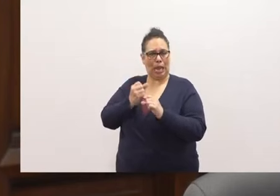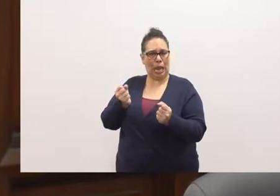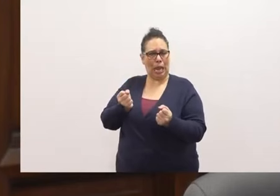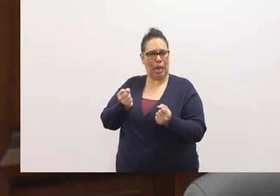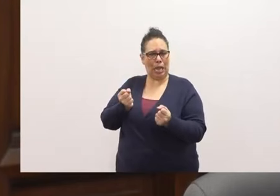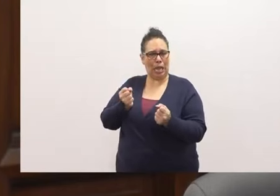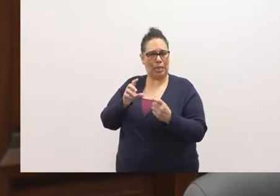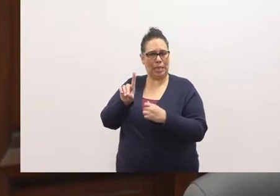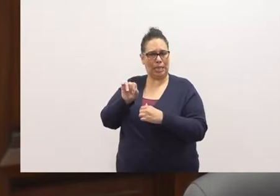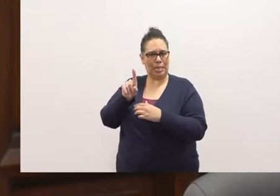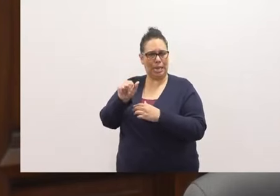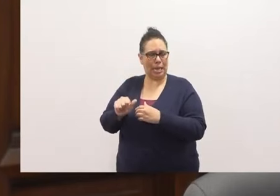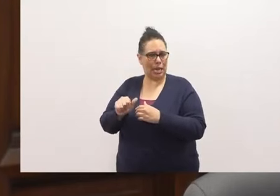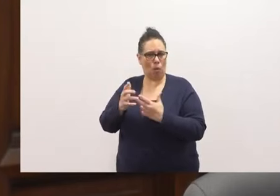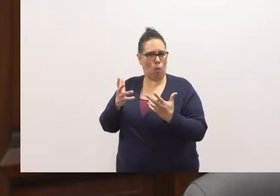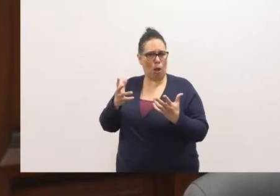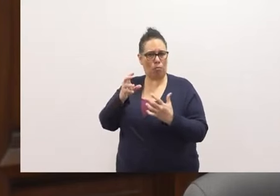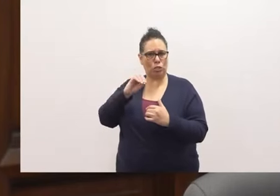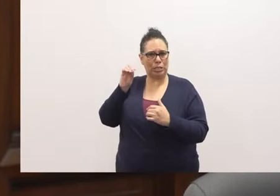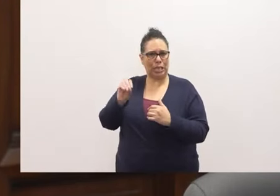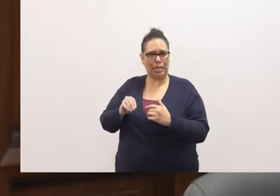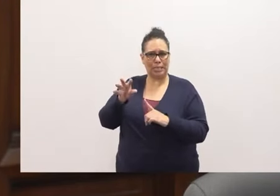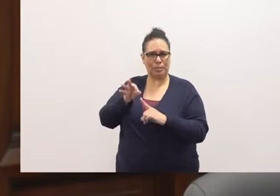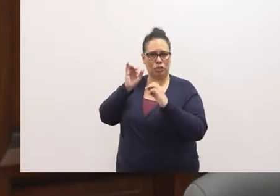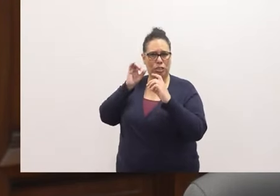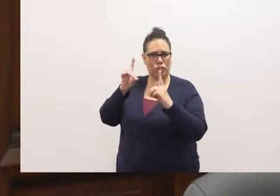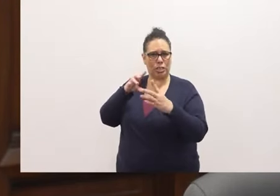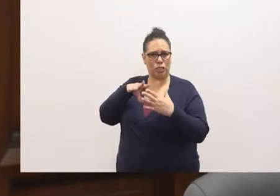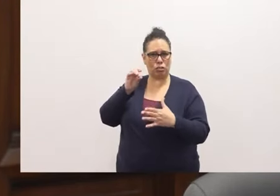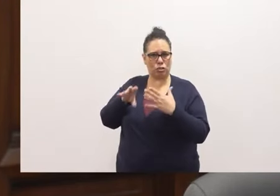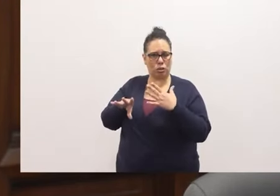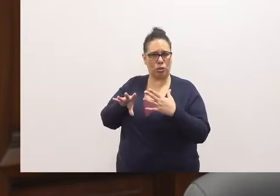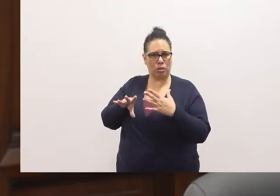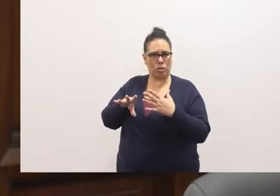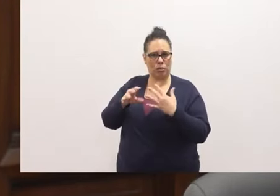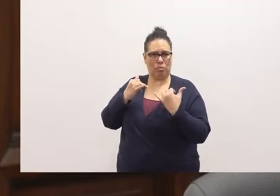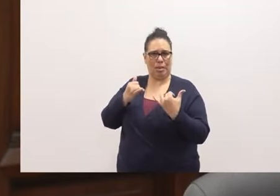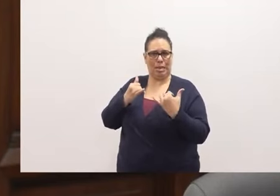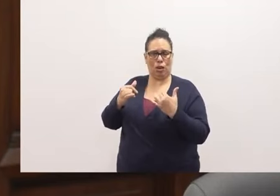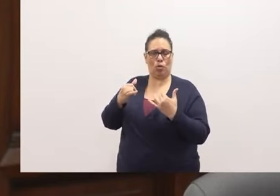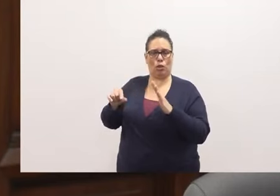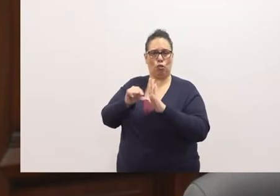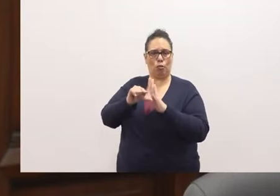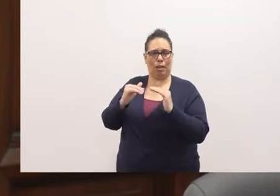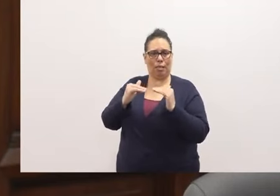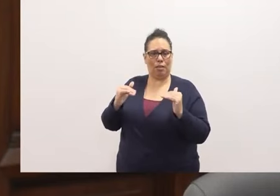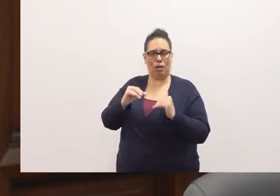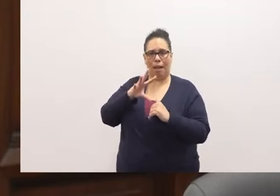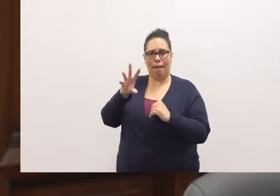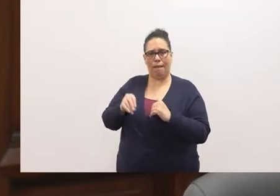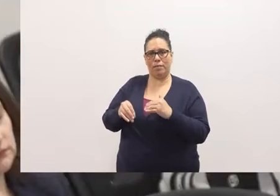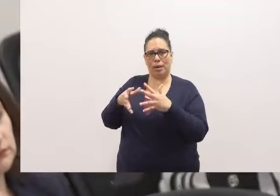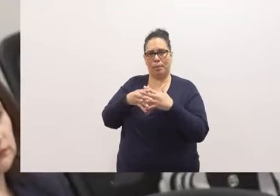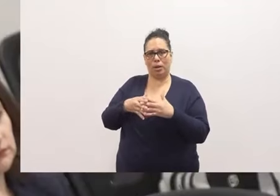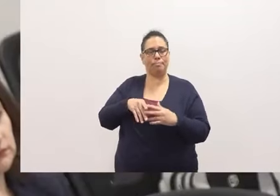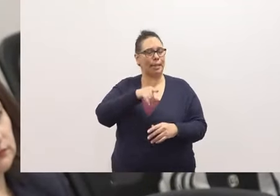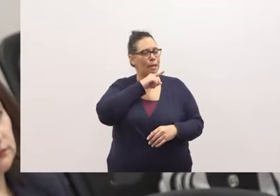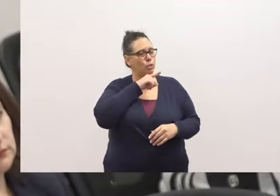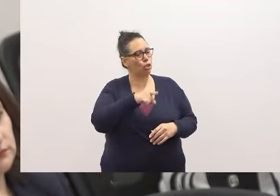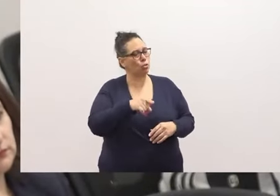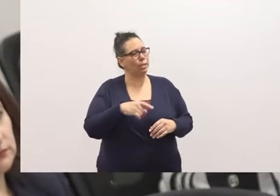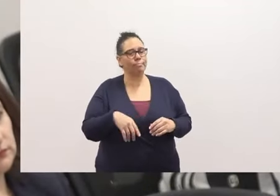can we get the data on what percentage of our special education students at this grade level are African-American students? Absolutely. Thank